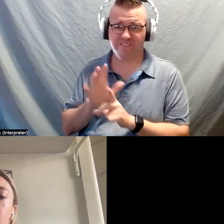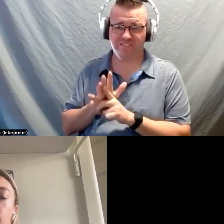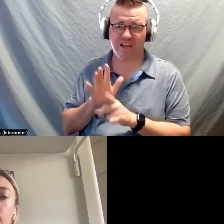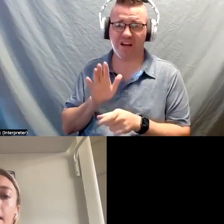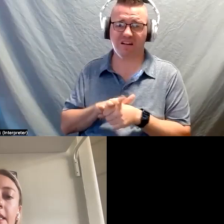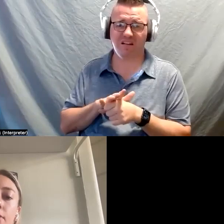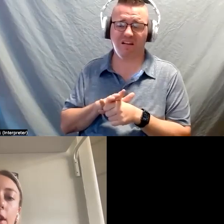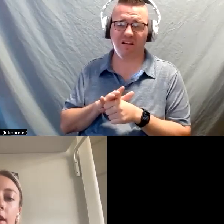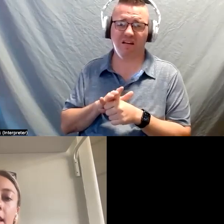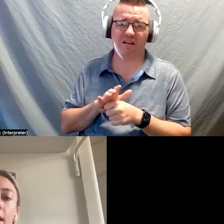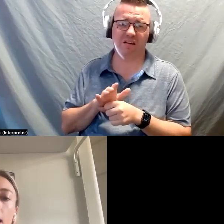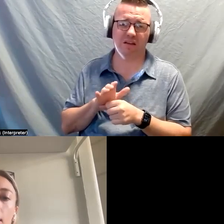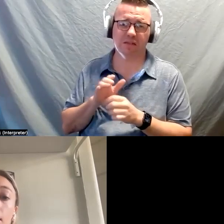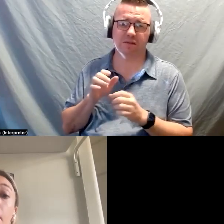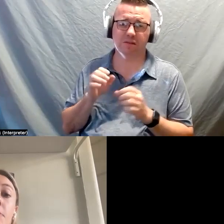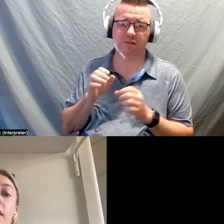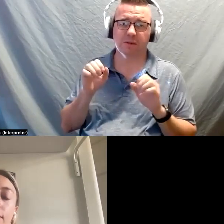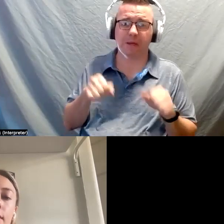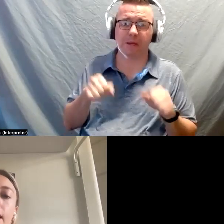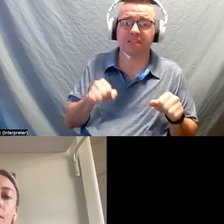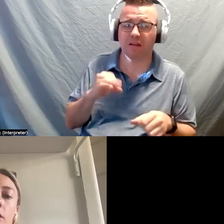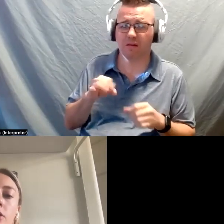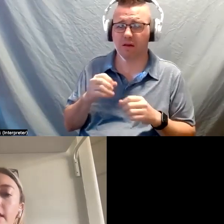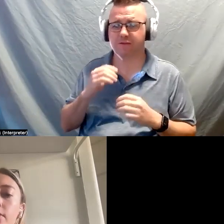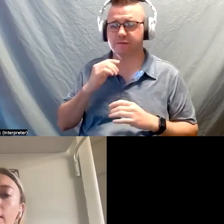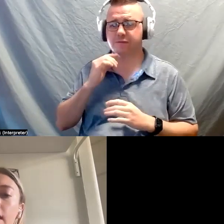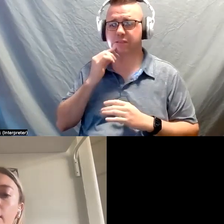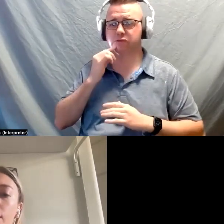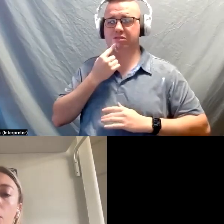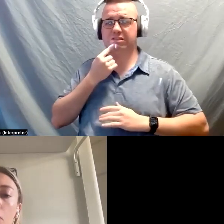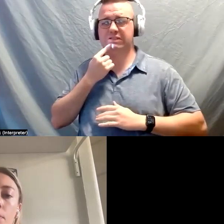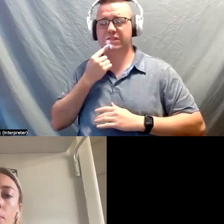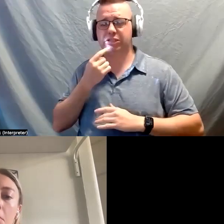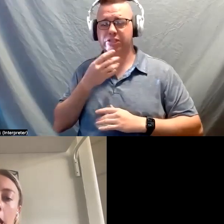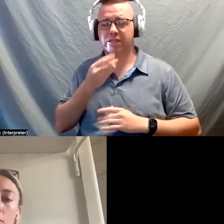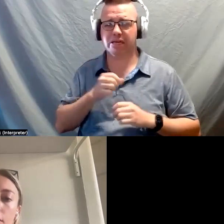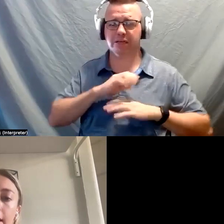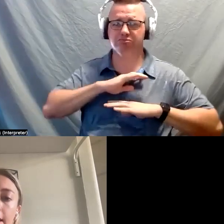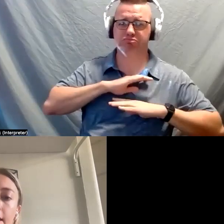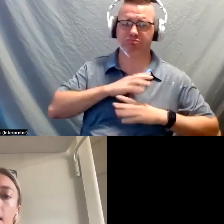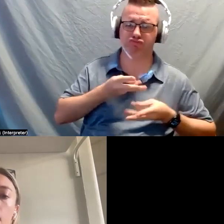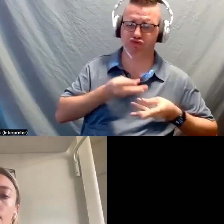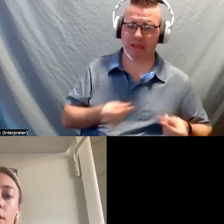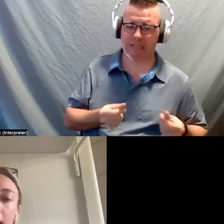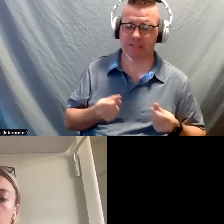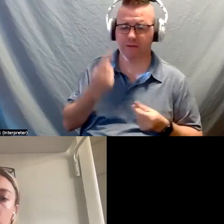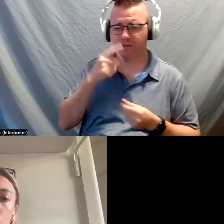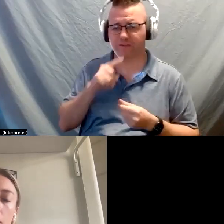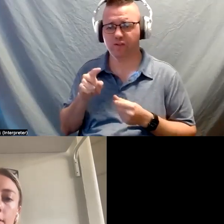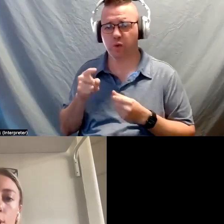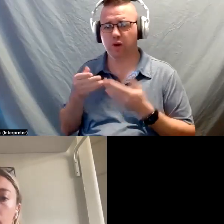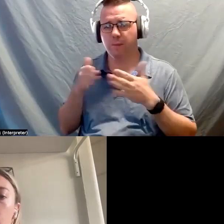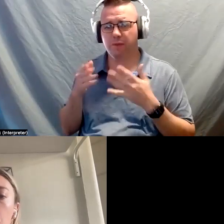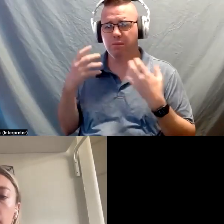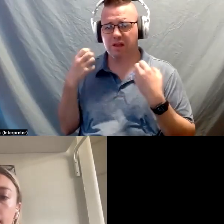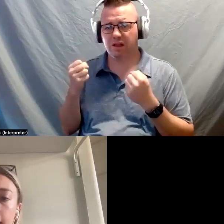the possibility and the severity, the possibility of relief and also the severity of, both public health crises for the